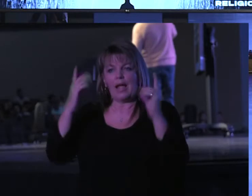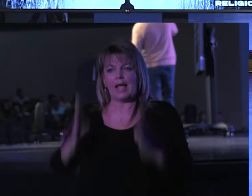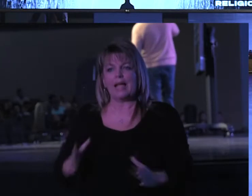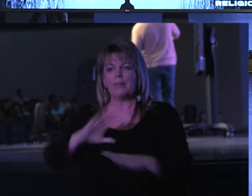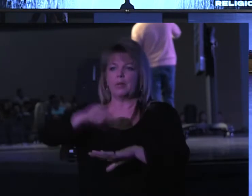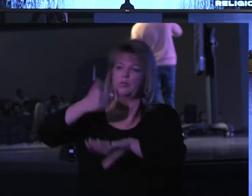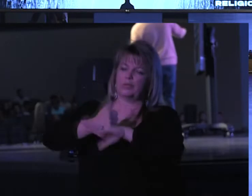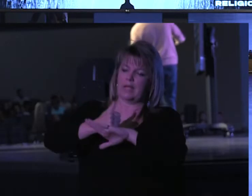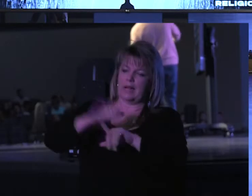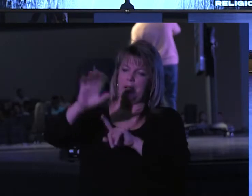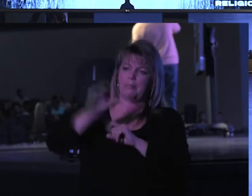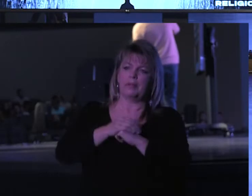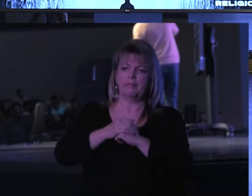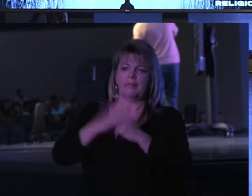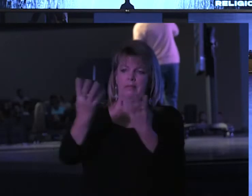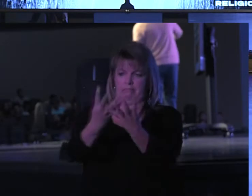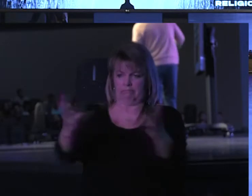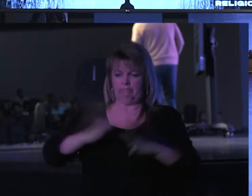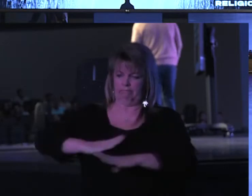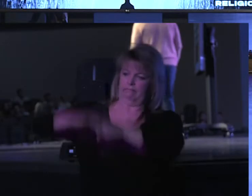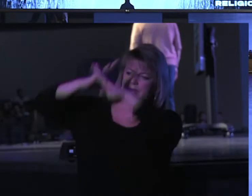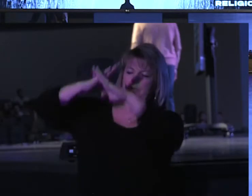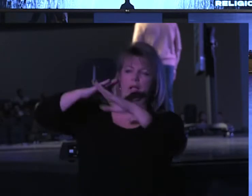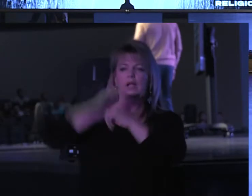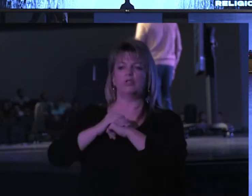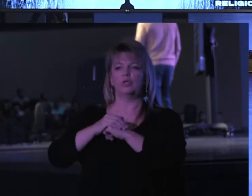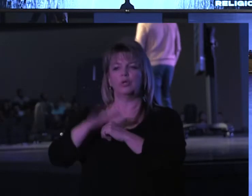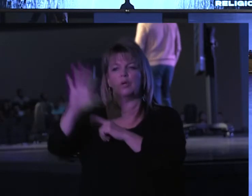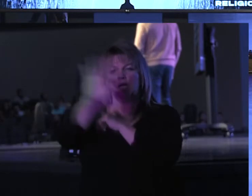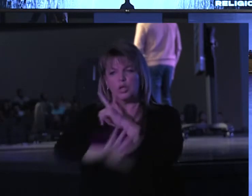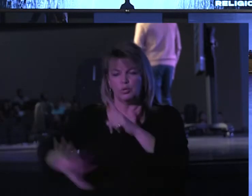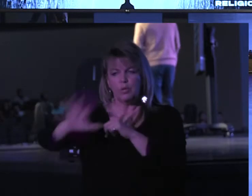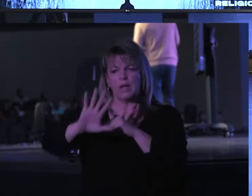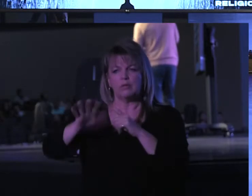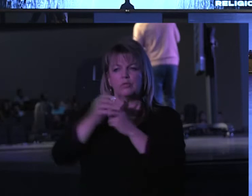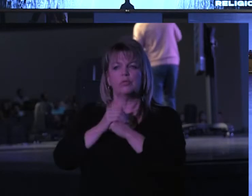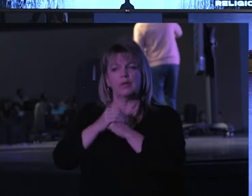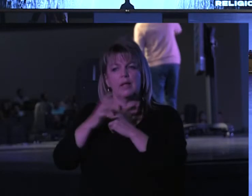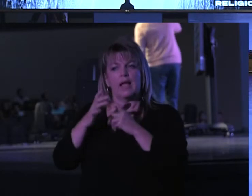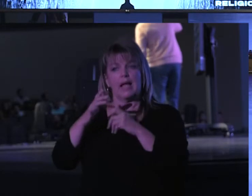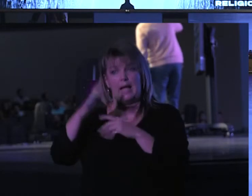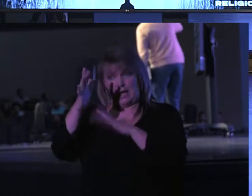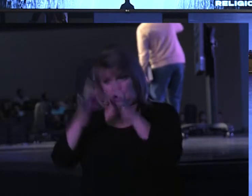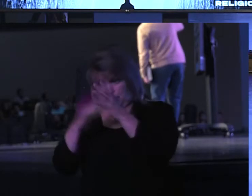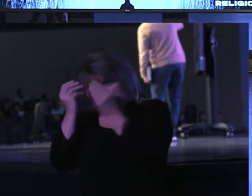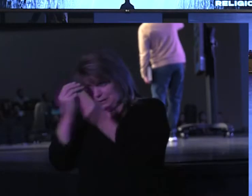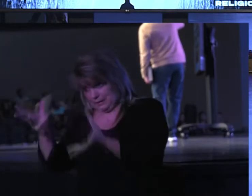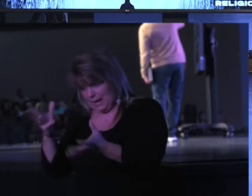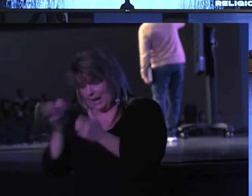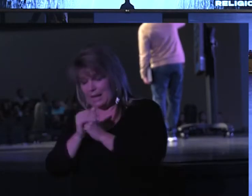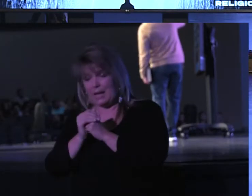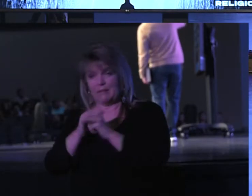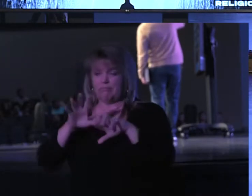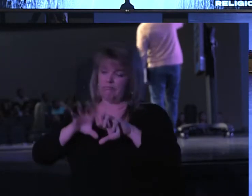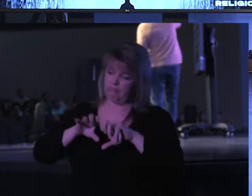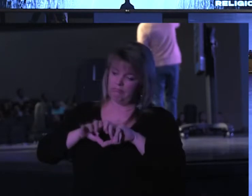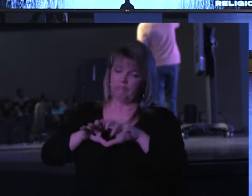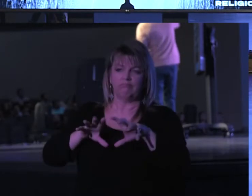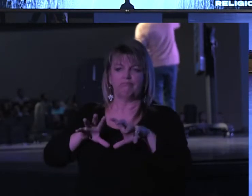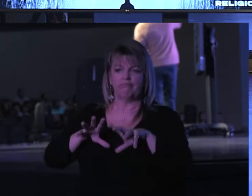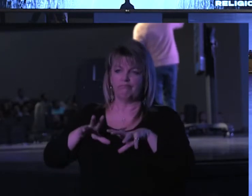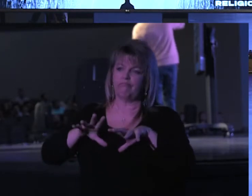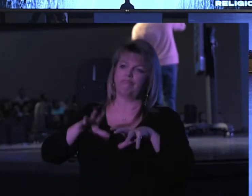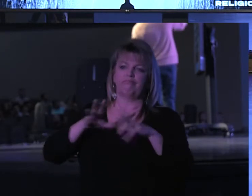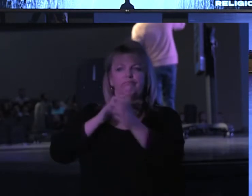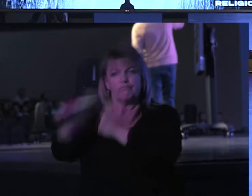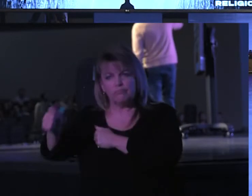up a barricade around you and surround you and hem you in on every side. And Jesus said, and tear you down to the ground, you